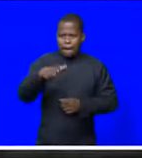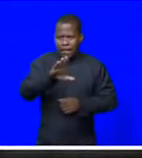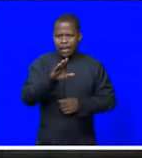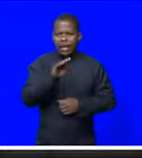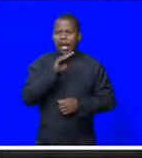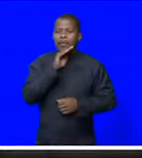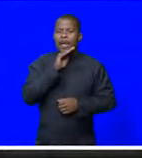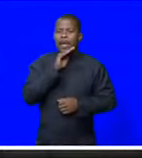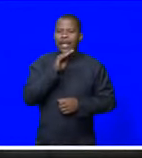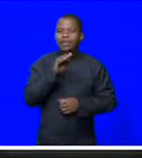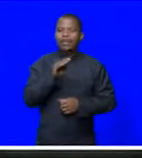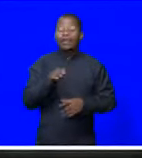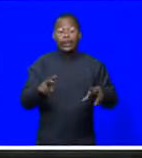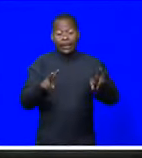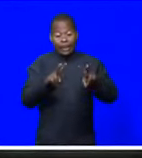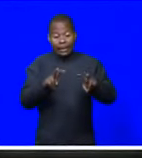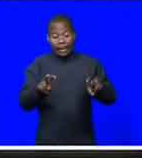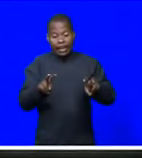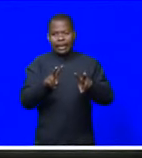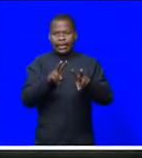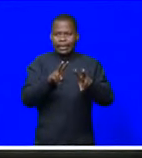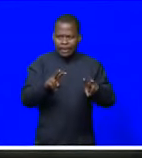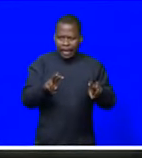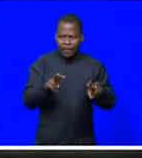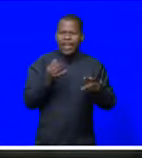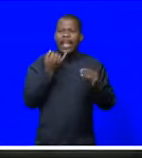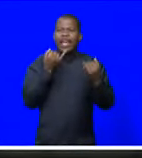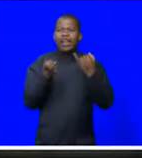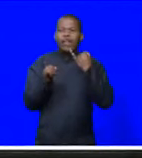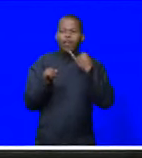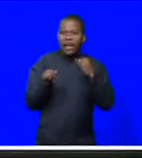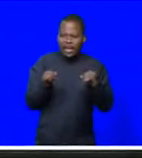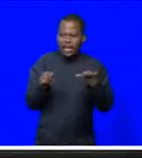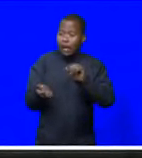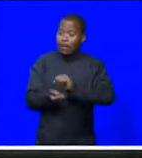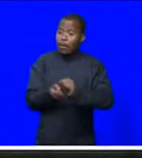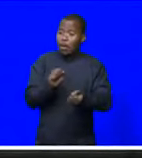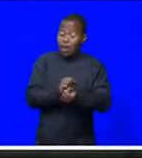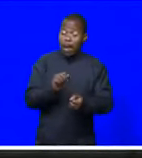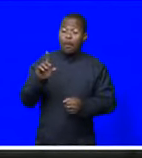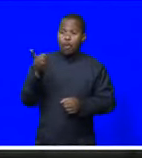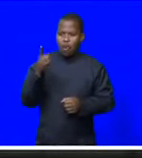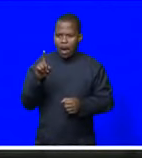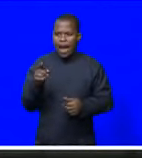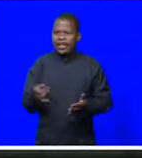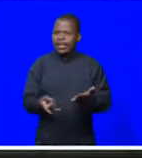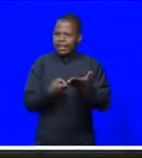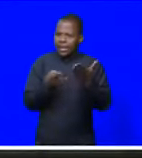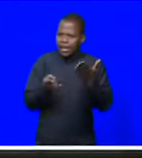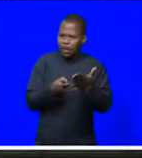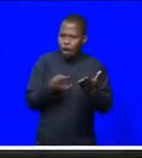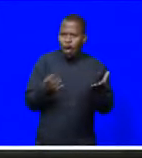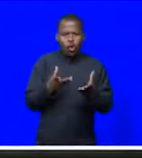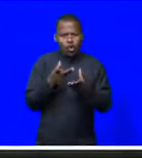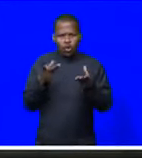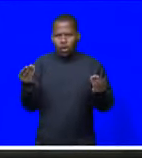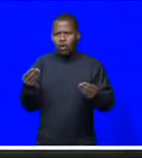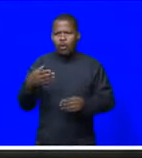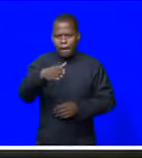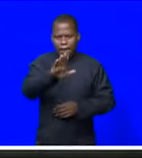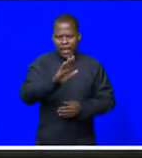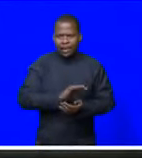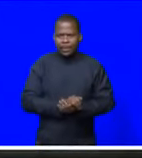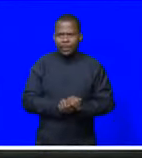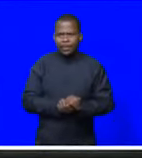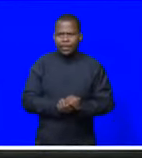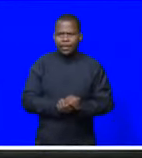out here having been armed with information about how far have we gone with the compliance